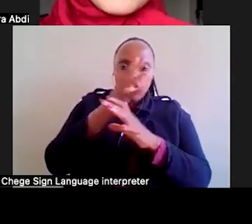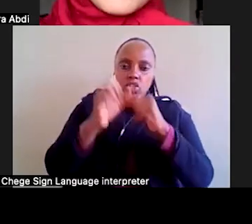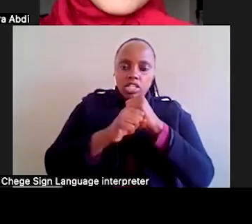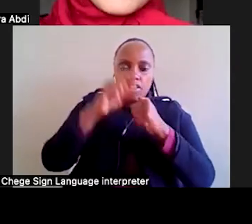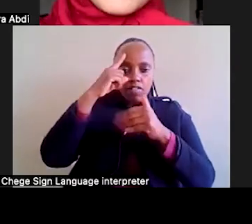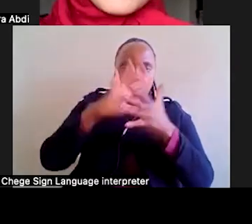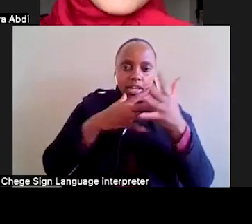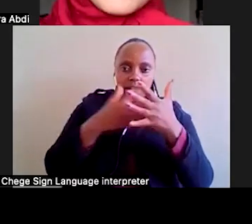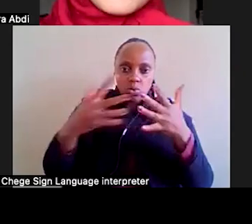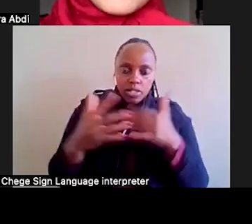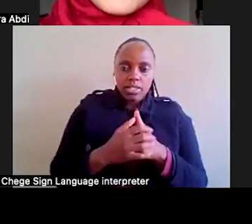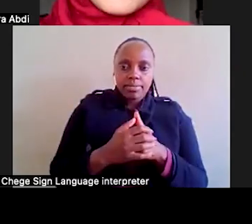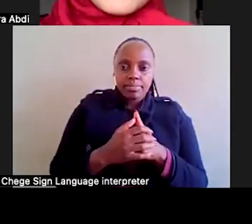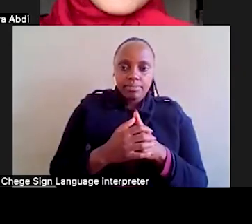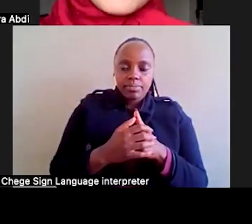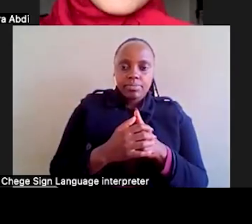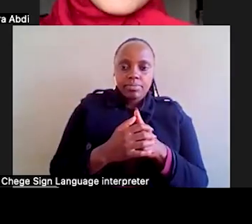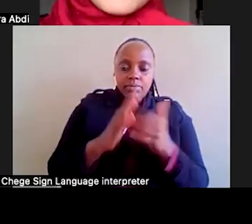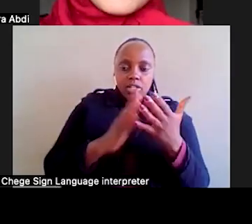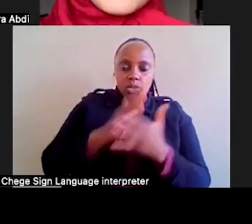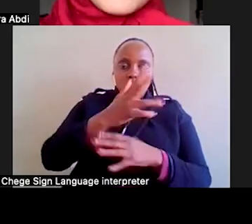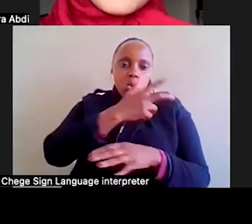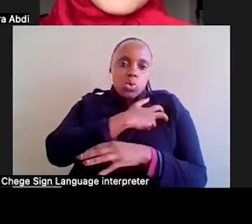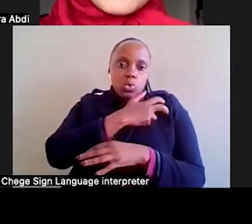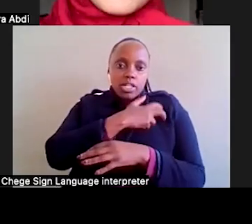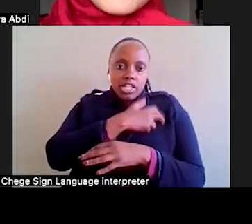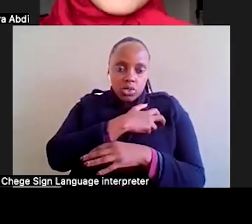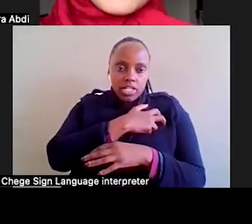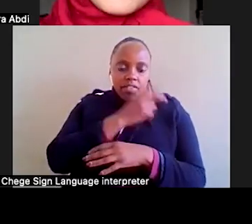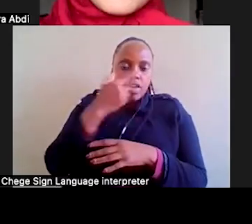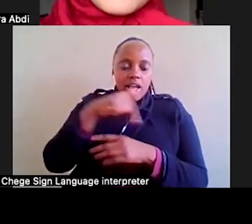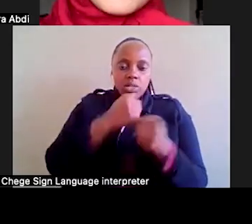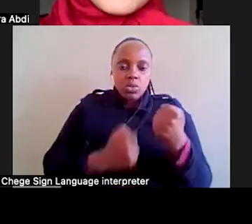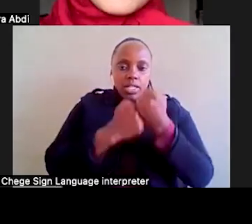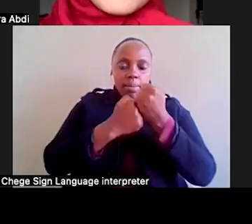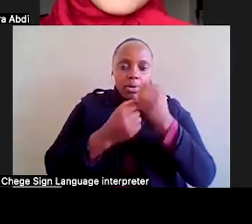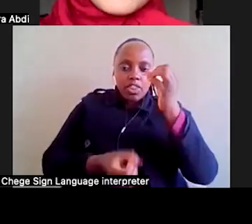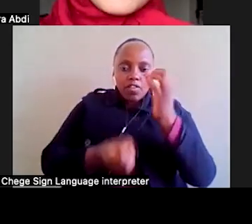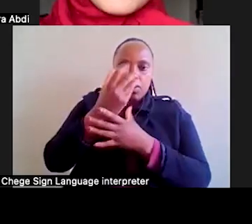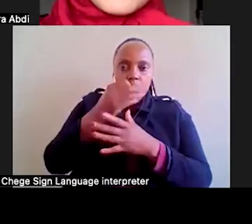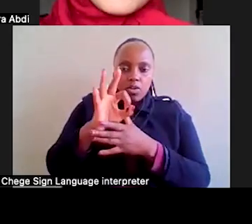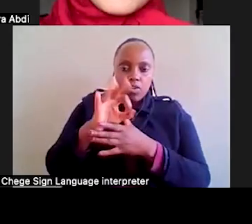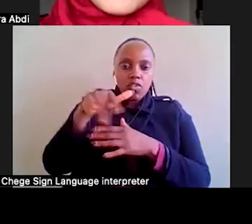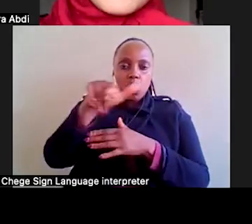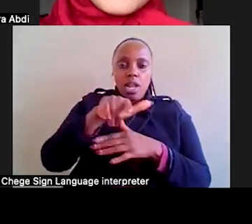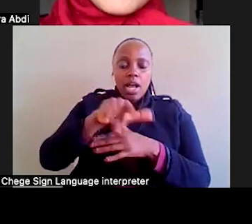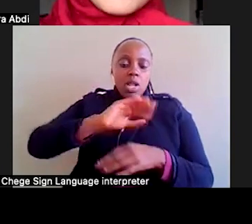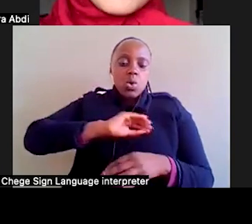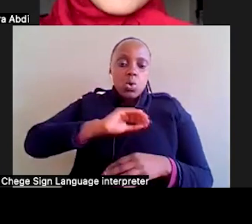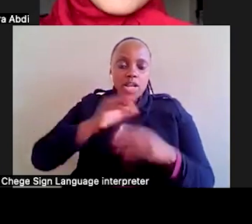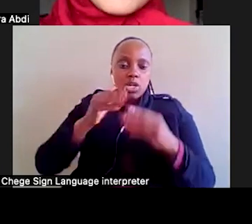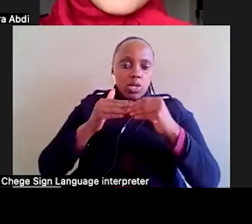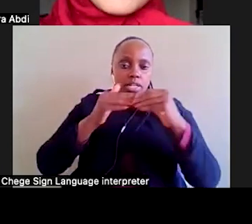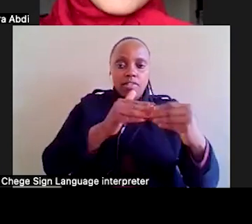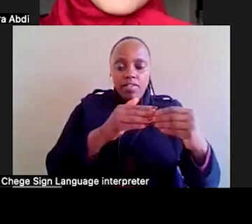network. And through consultation, we supported the formation of a locally owned governance as